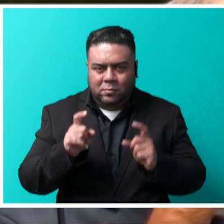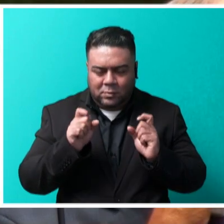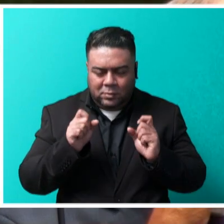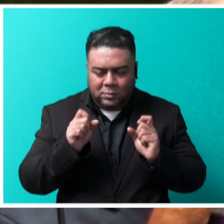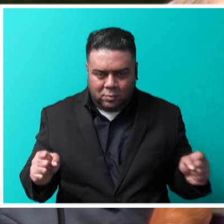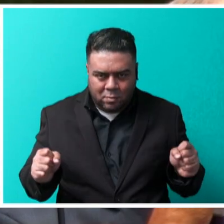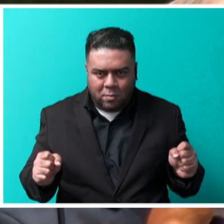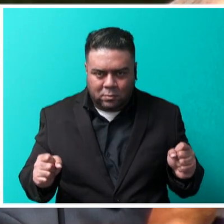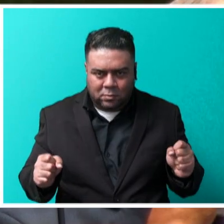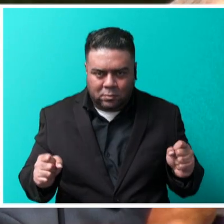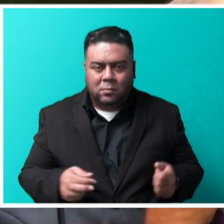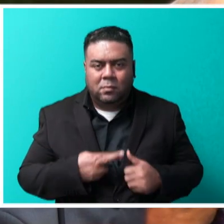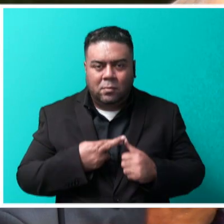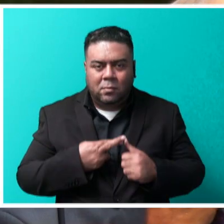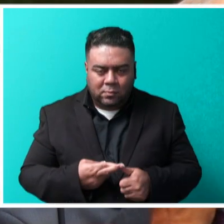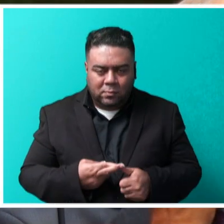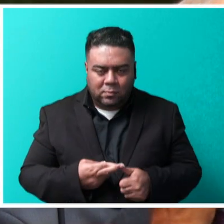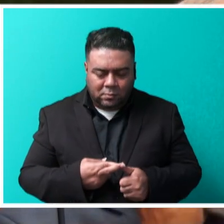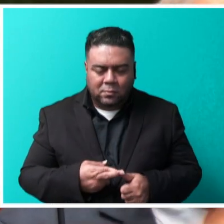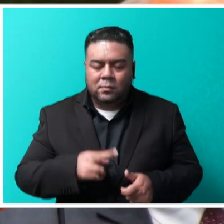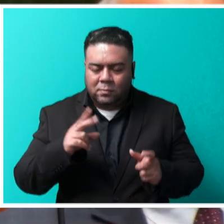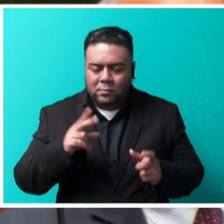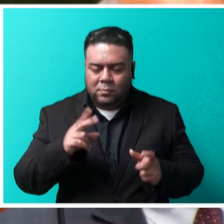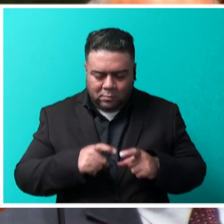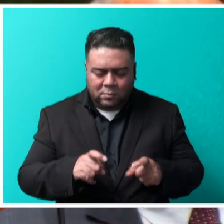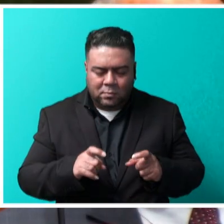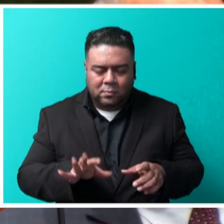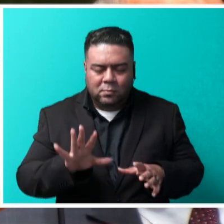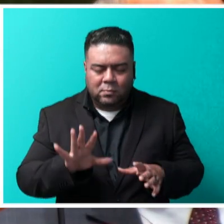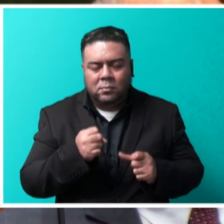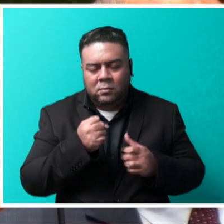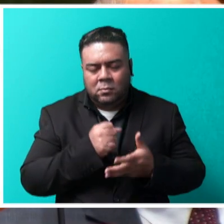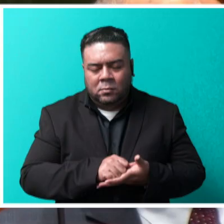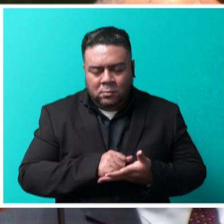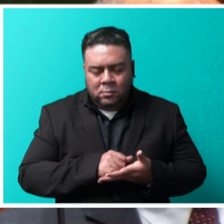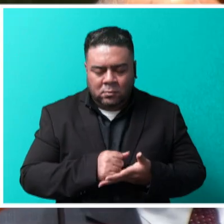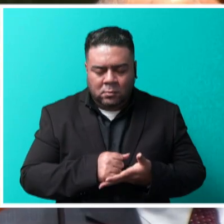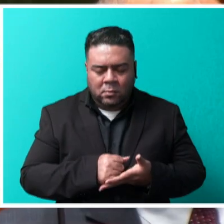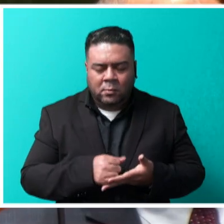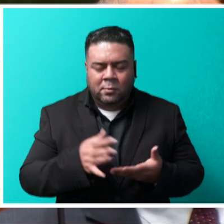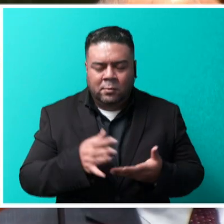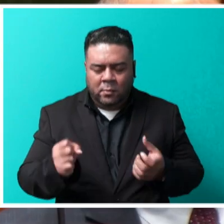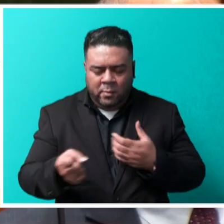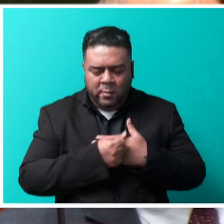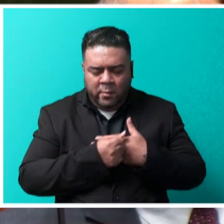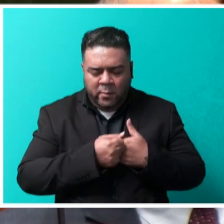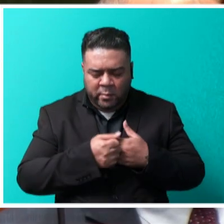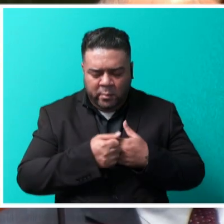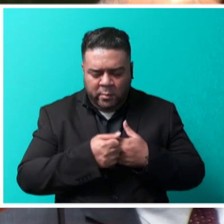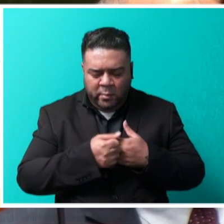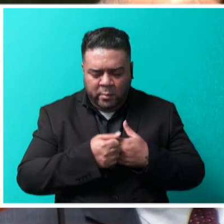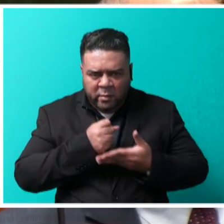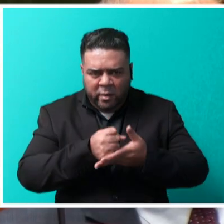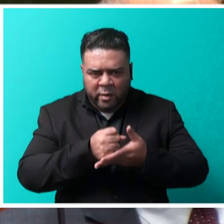strong, responsive, and sustainable, while maintaining and strengthening the essential safety nets that support those who